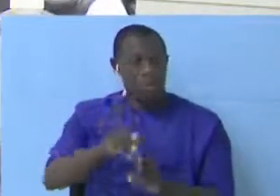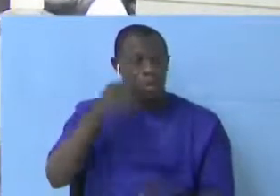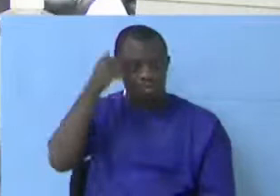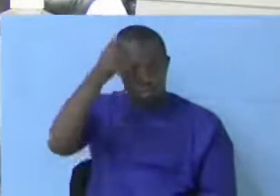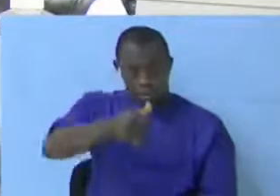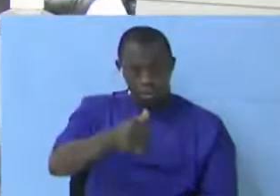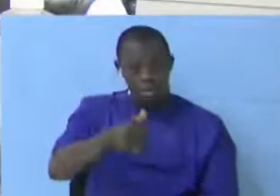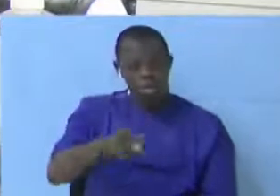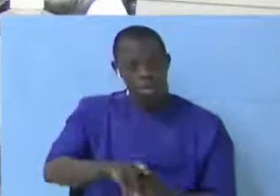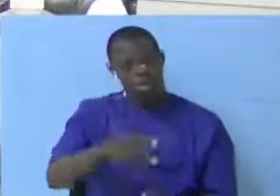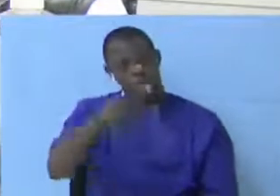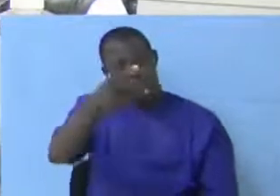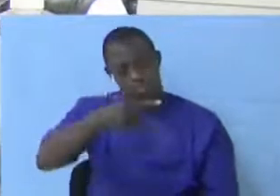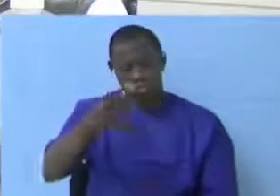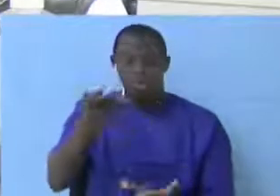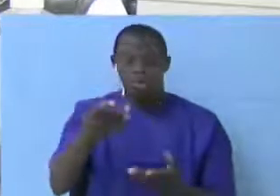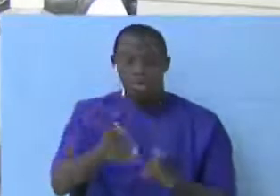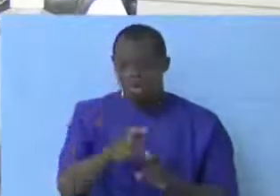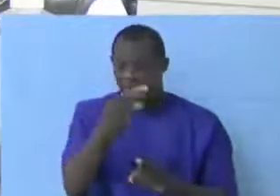If we are in Buba's position,